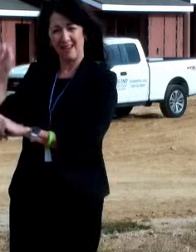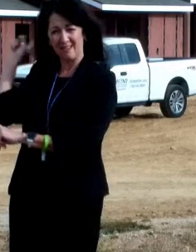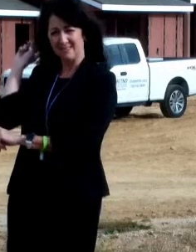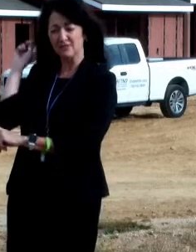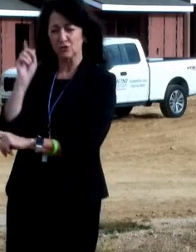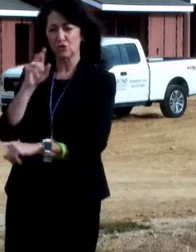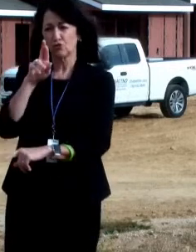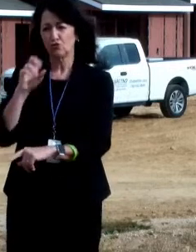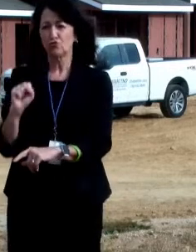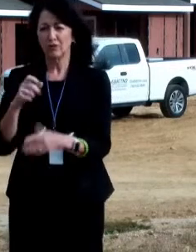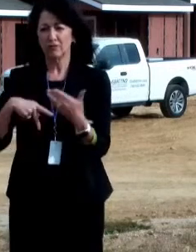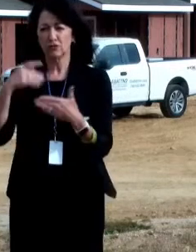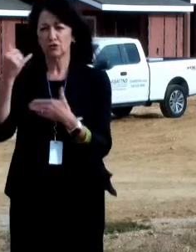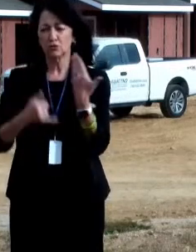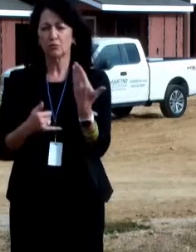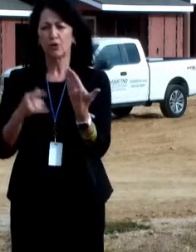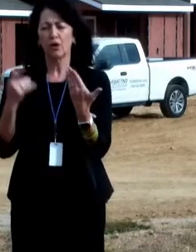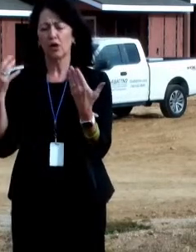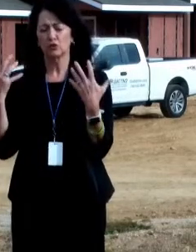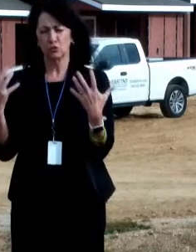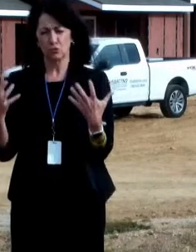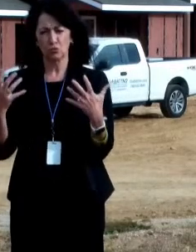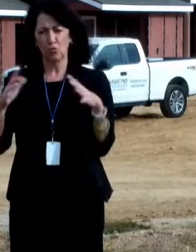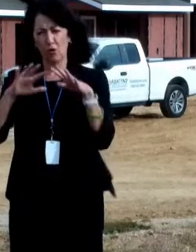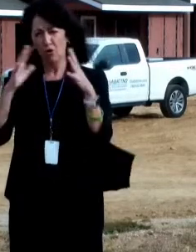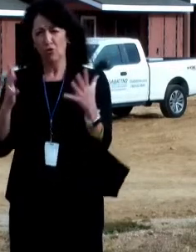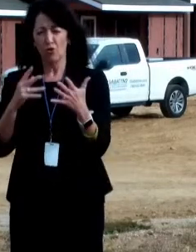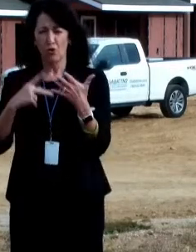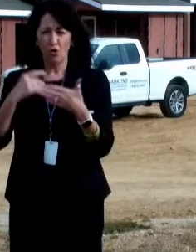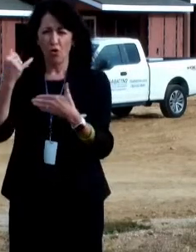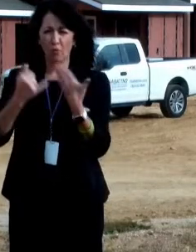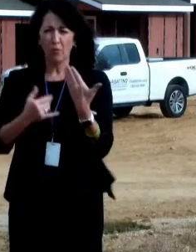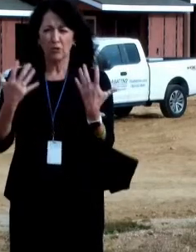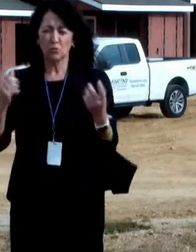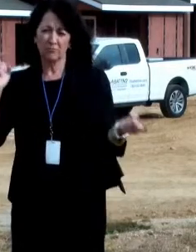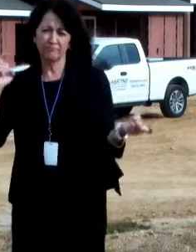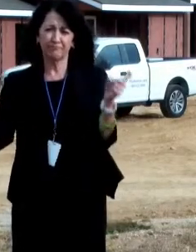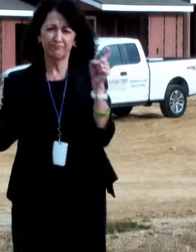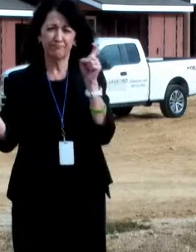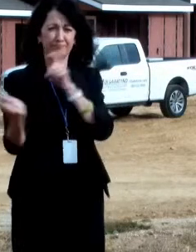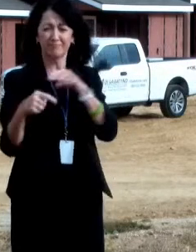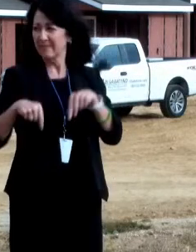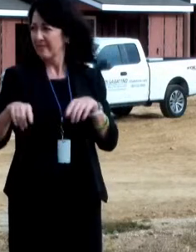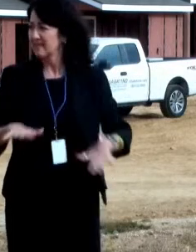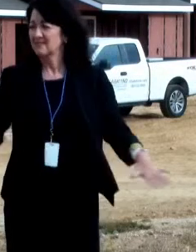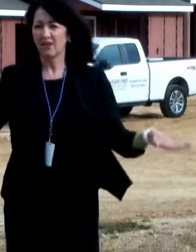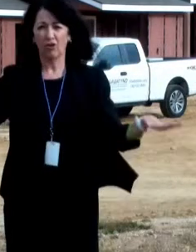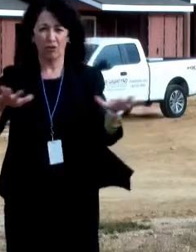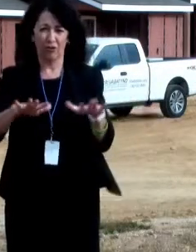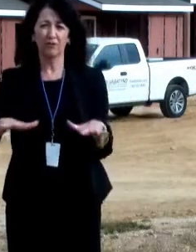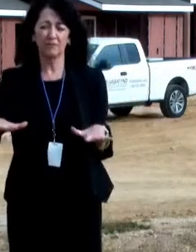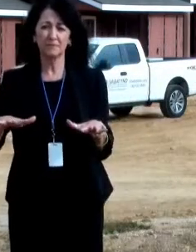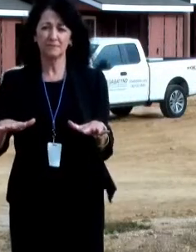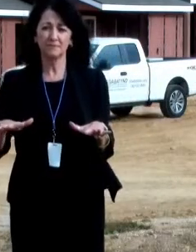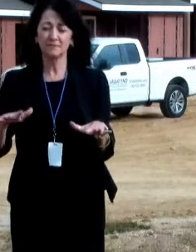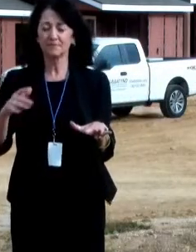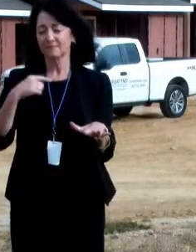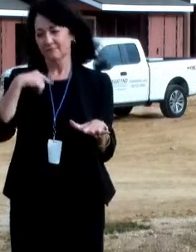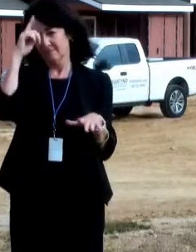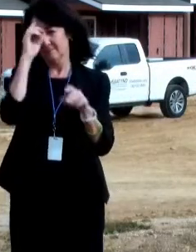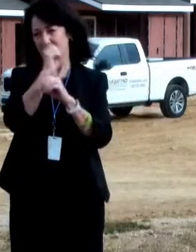is a holistic approach to revitalizing this area. When I think of President